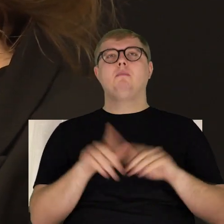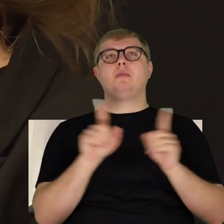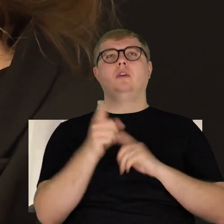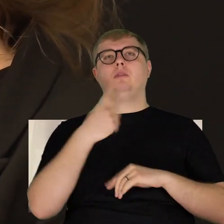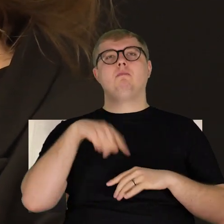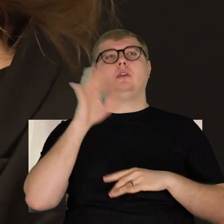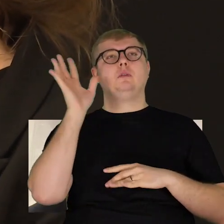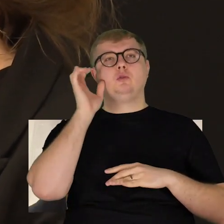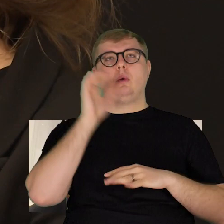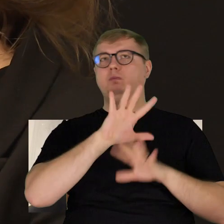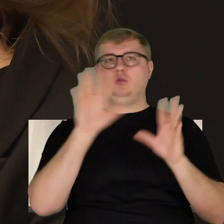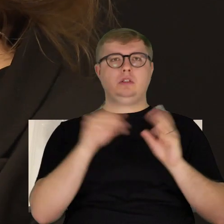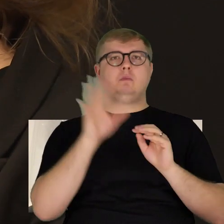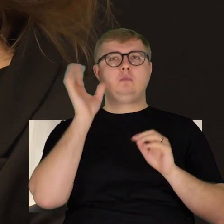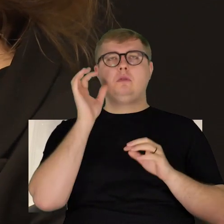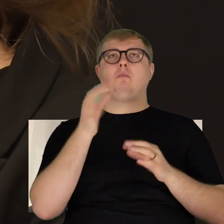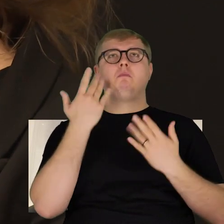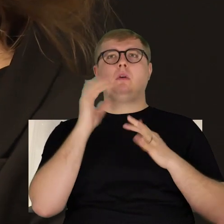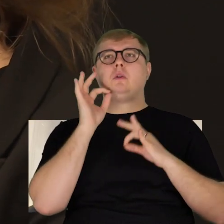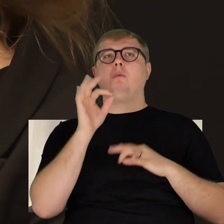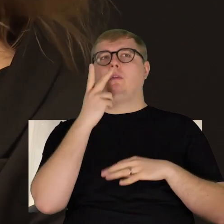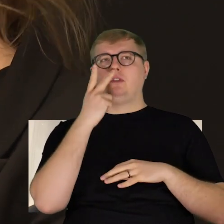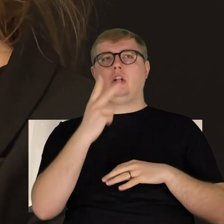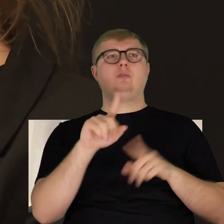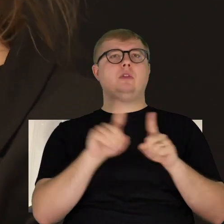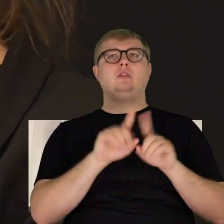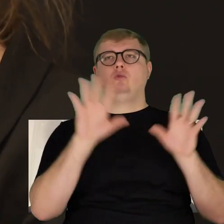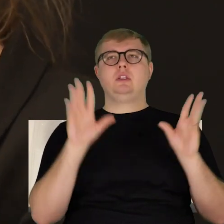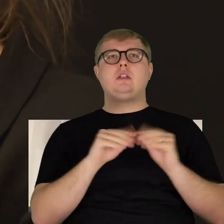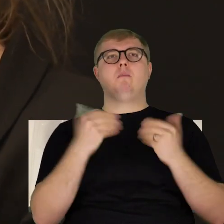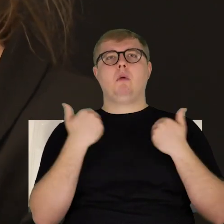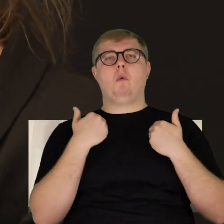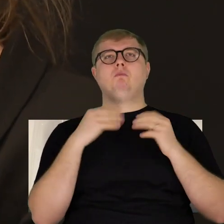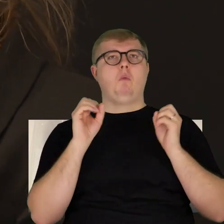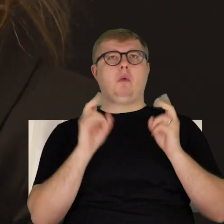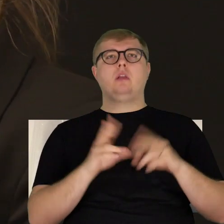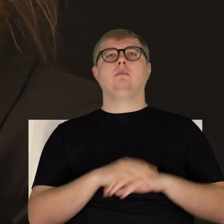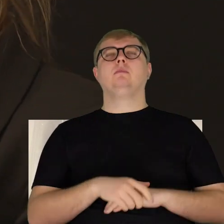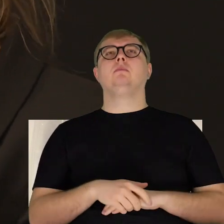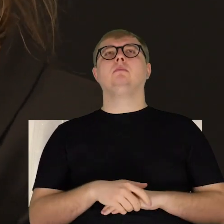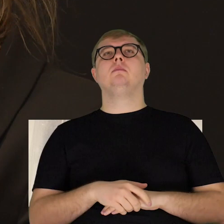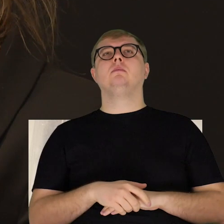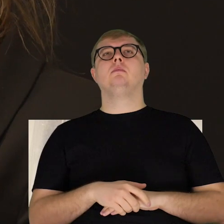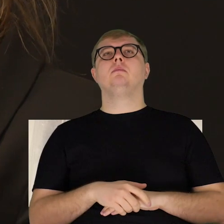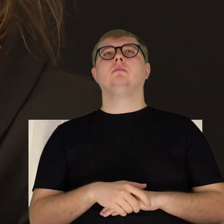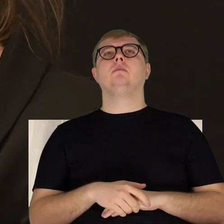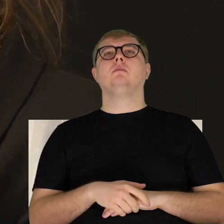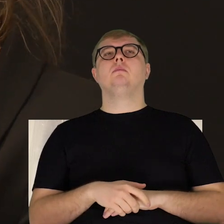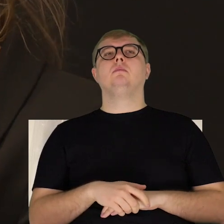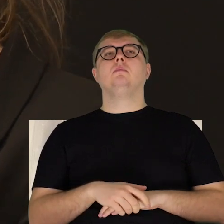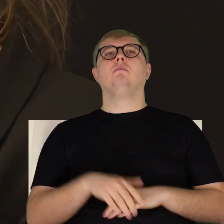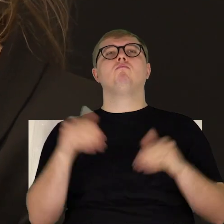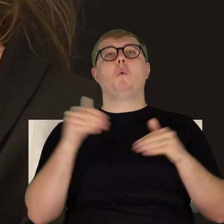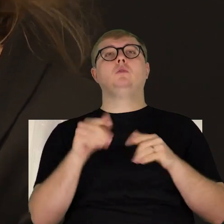everything perfectly. We saw everything, so it was really okay. So maybe to start with the questions, since we